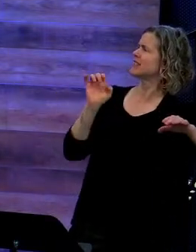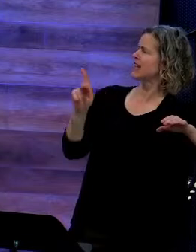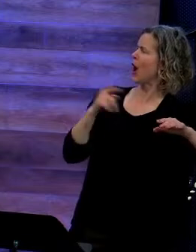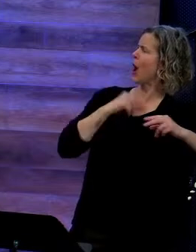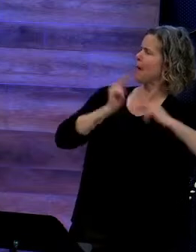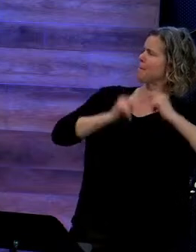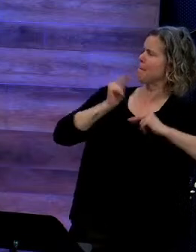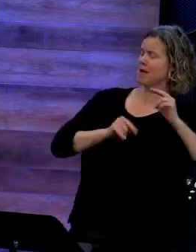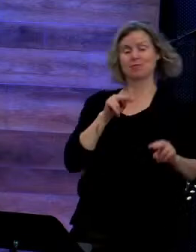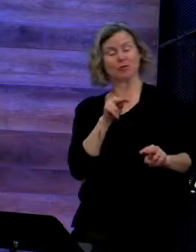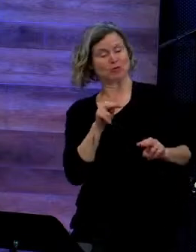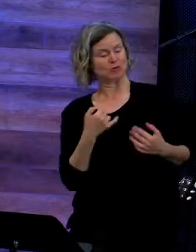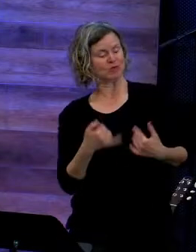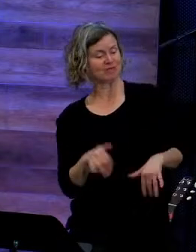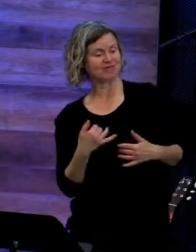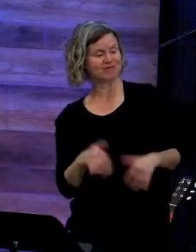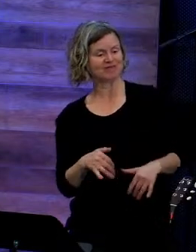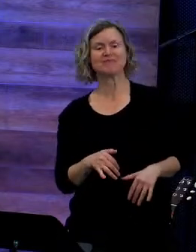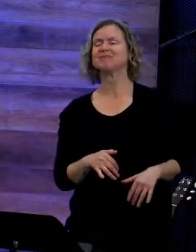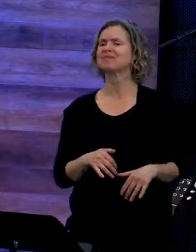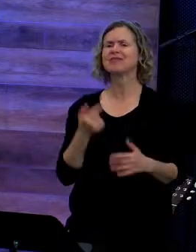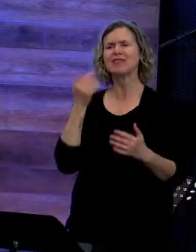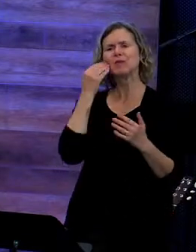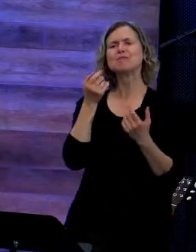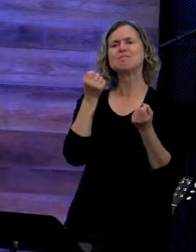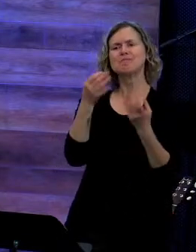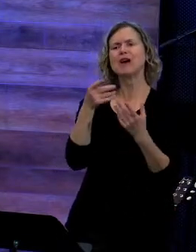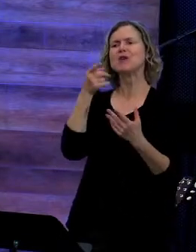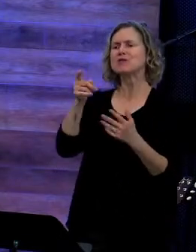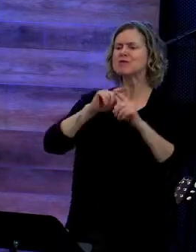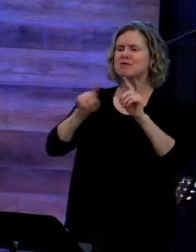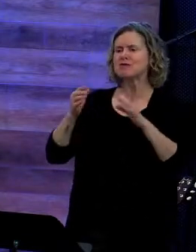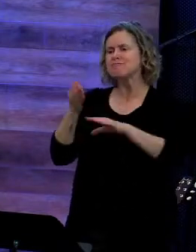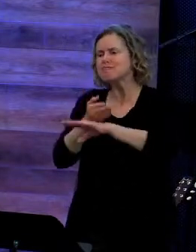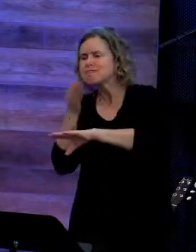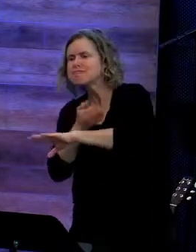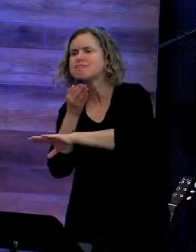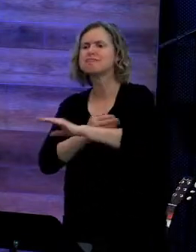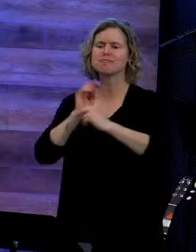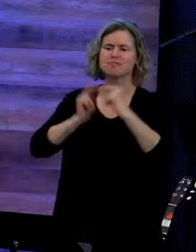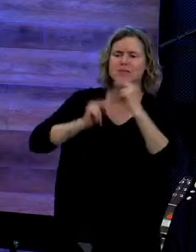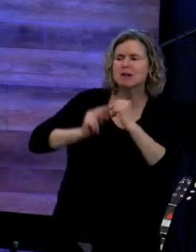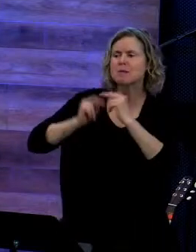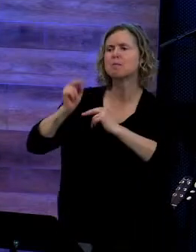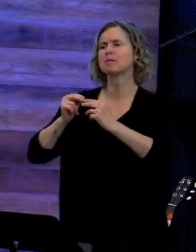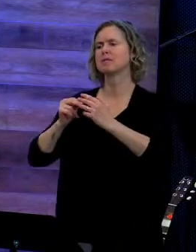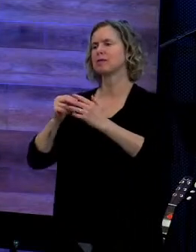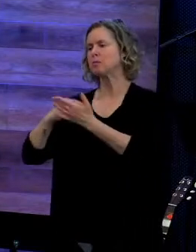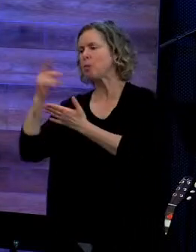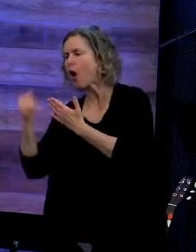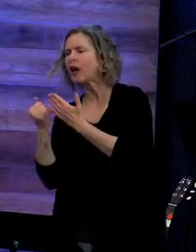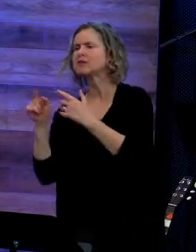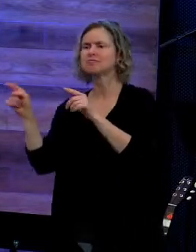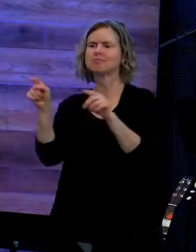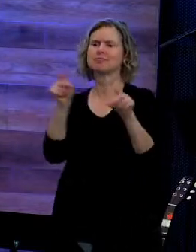have house projects going on in the summer. What does the Sabbath mean in this context? What does it mean that God rests? It's that moment that you are longing for